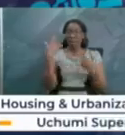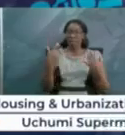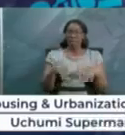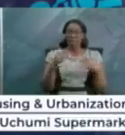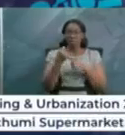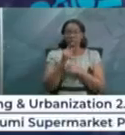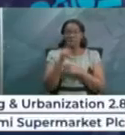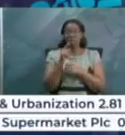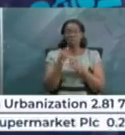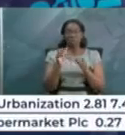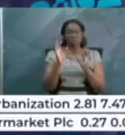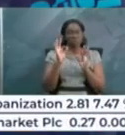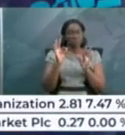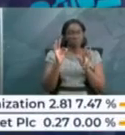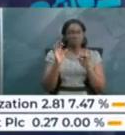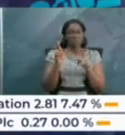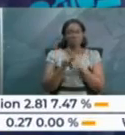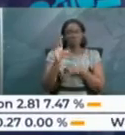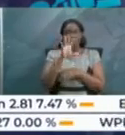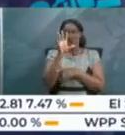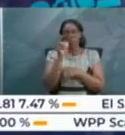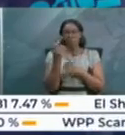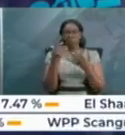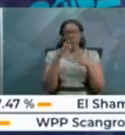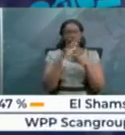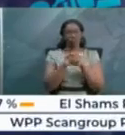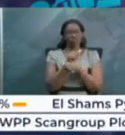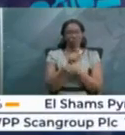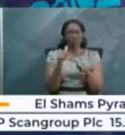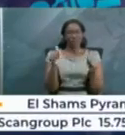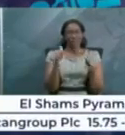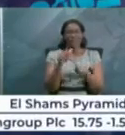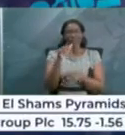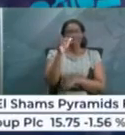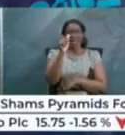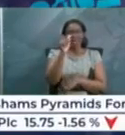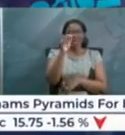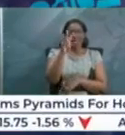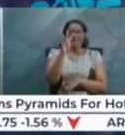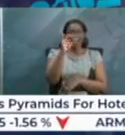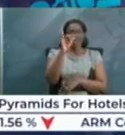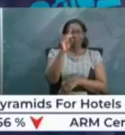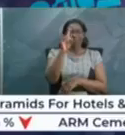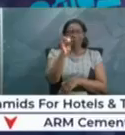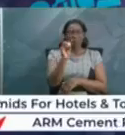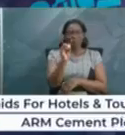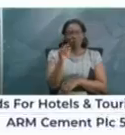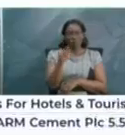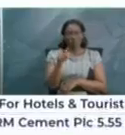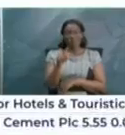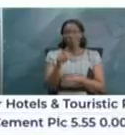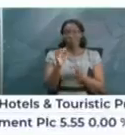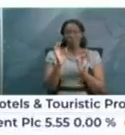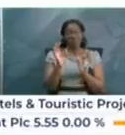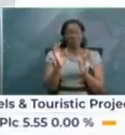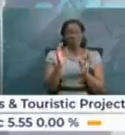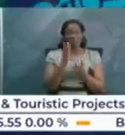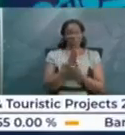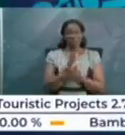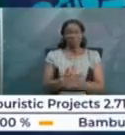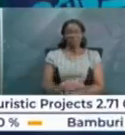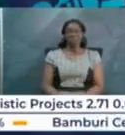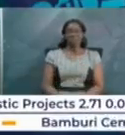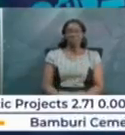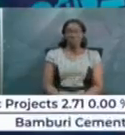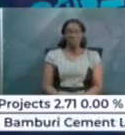you look sharp, sleek, and African with Looks with Avido. That's how it's called. Looks with Avido. I mean, it's really cool. Really trendy. Yeah, you